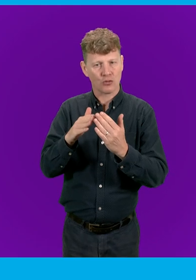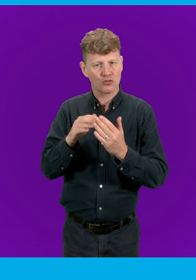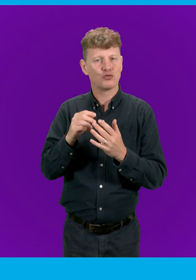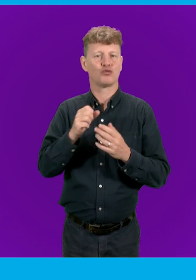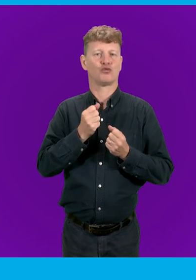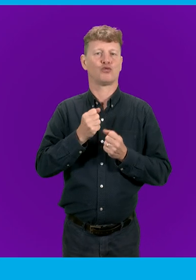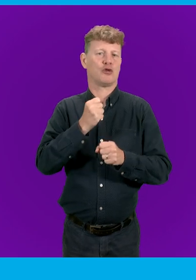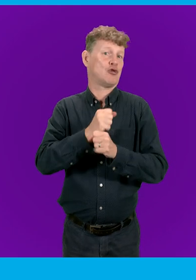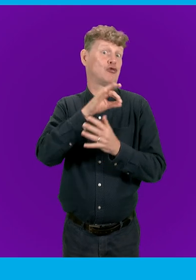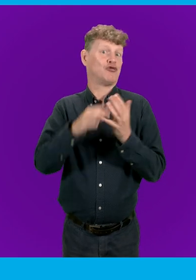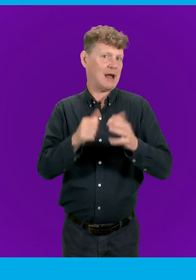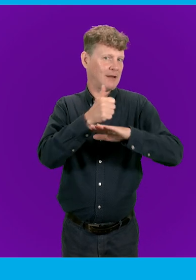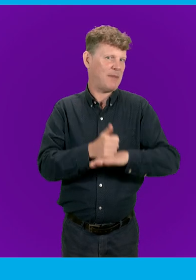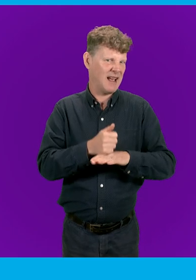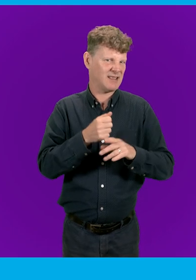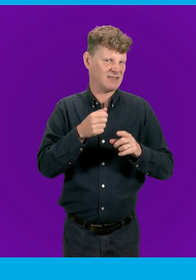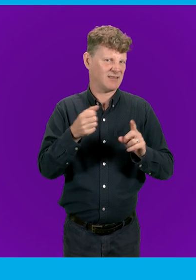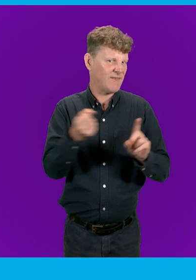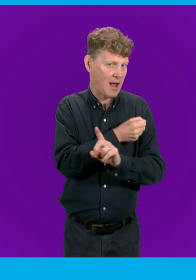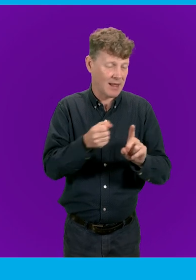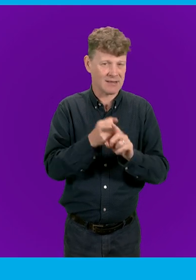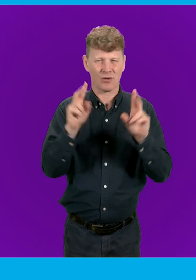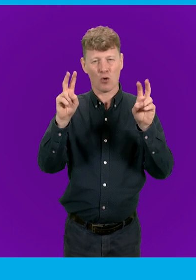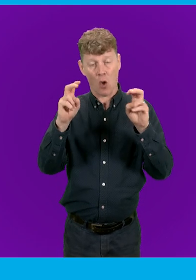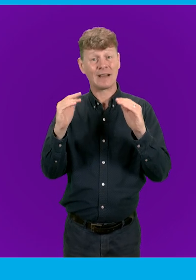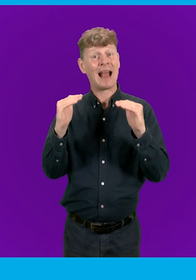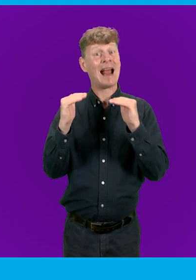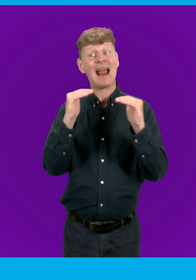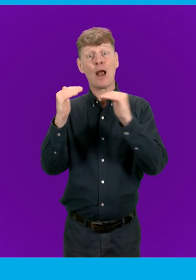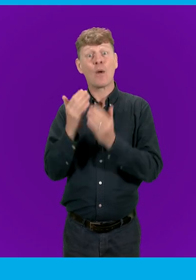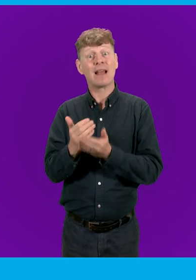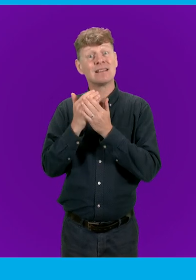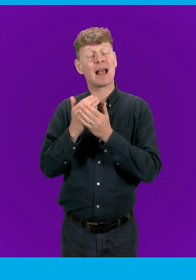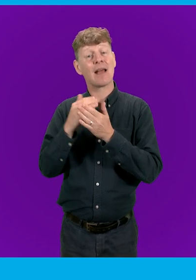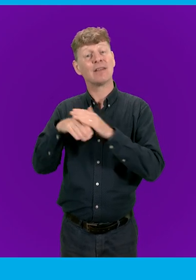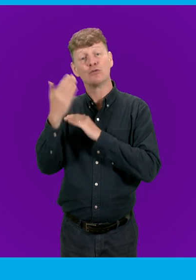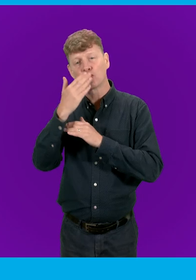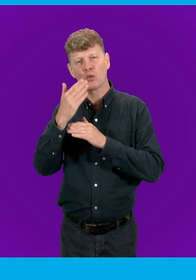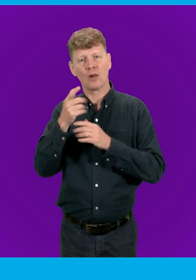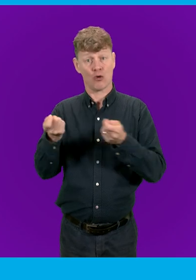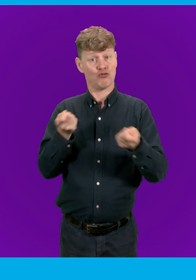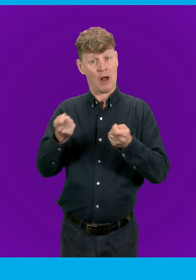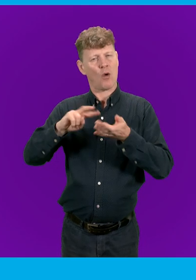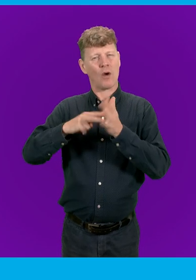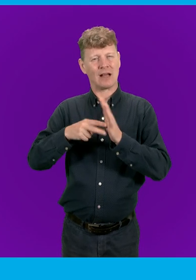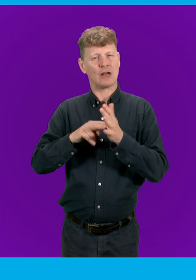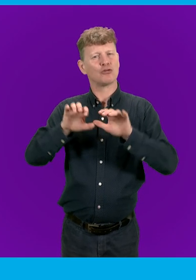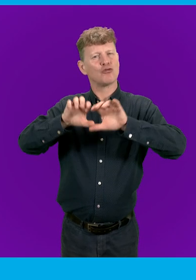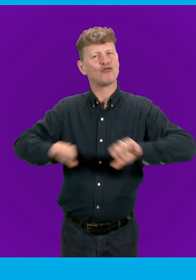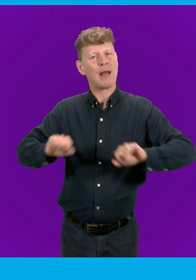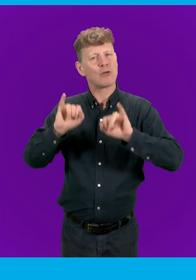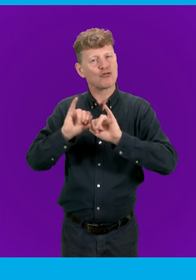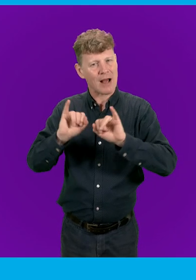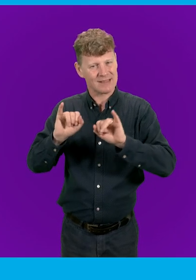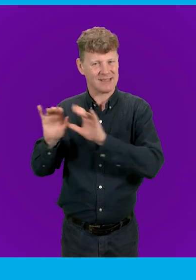part across Scotland. It's called Equally Safe at School, and it's run by Rape Crisis. And so my job as a researcher is to help evaluate